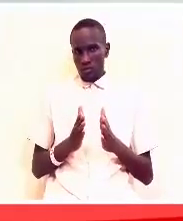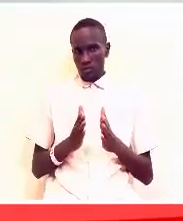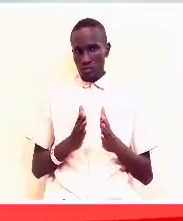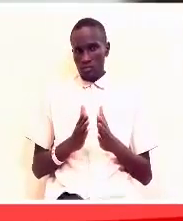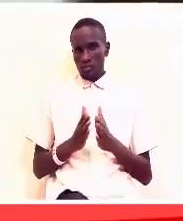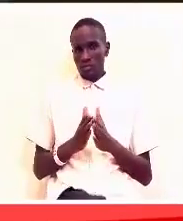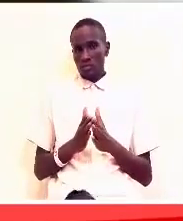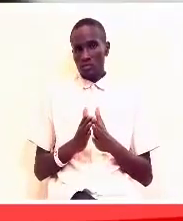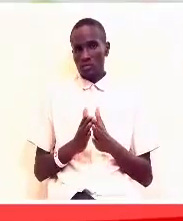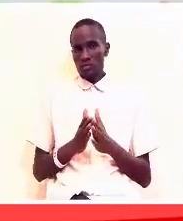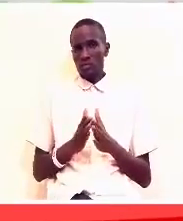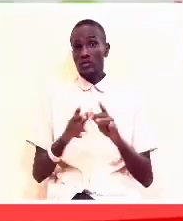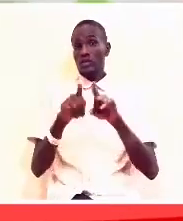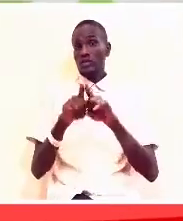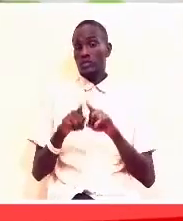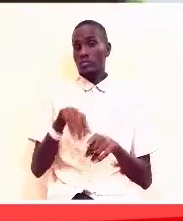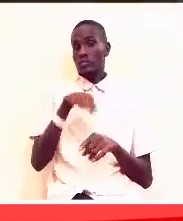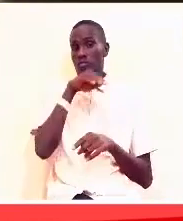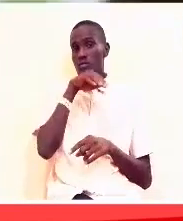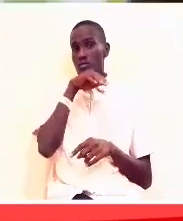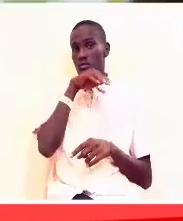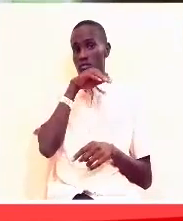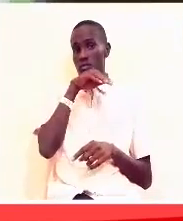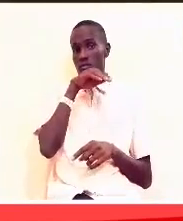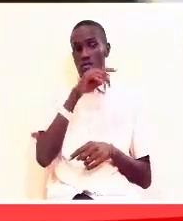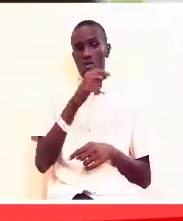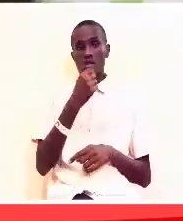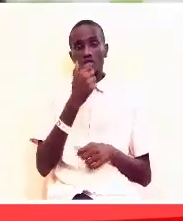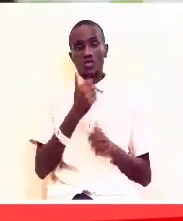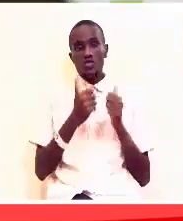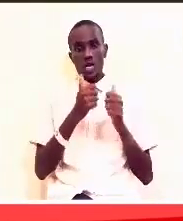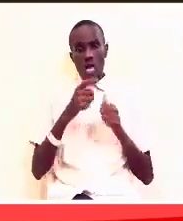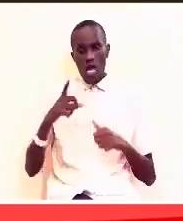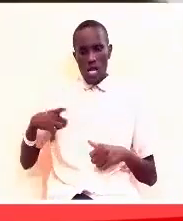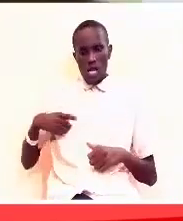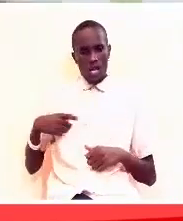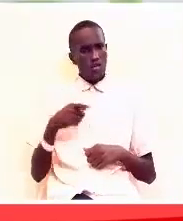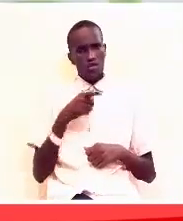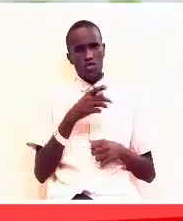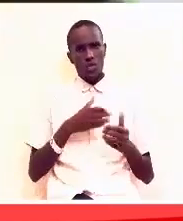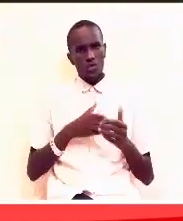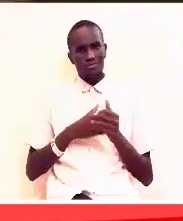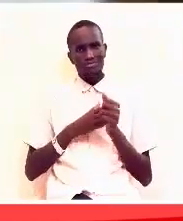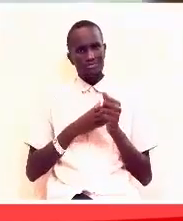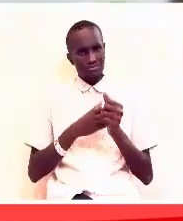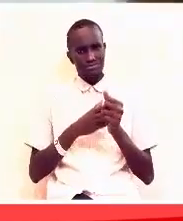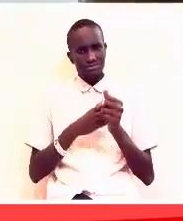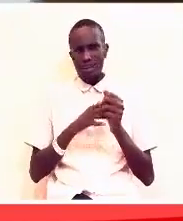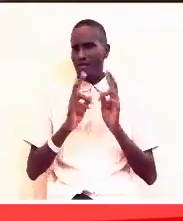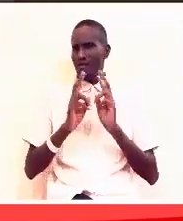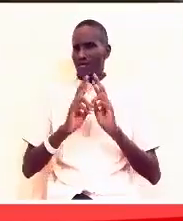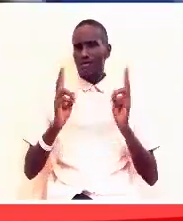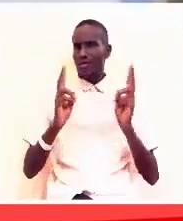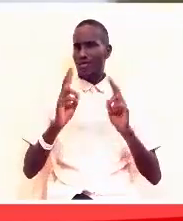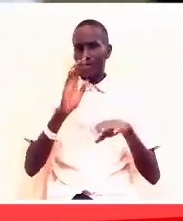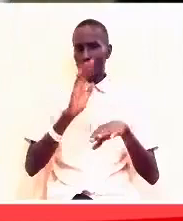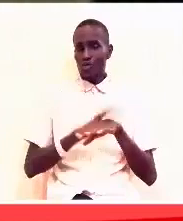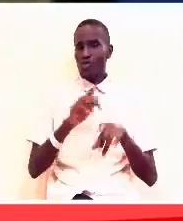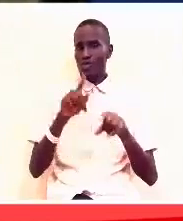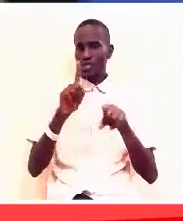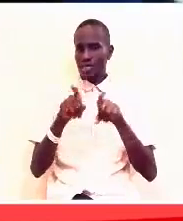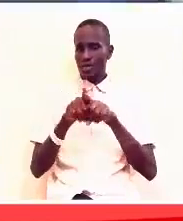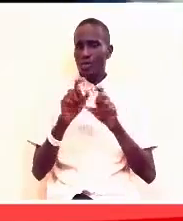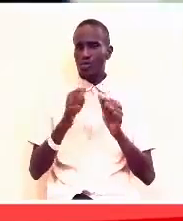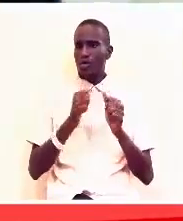personal interest. Mwene ni wake Raila Odinga ni ya guetete Karua ta mutongoria jaba hari kuhura nila furori muno makiri ya hidiri ya furori